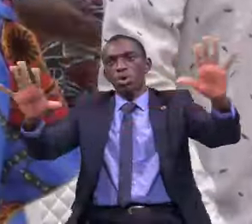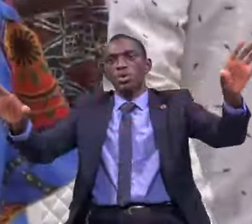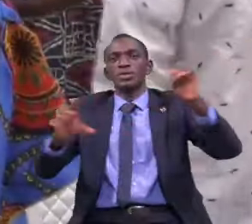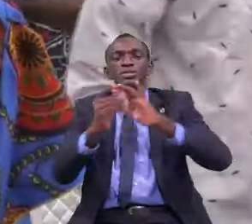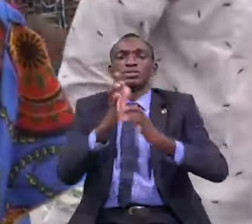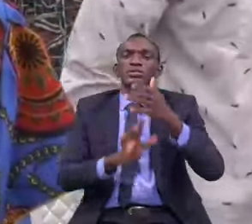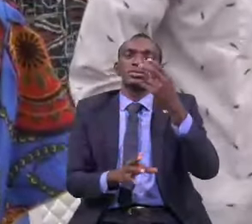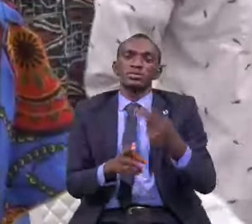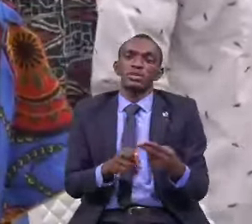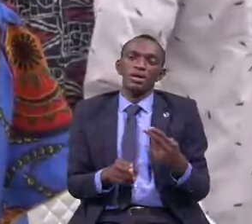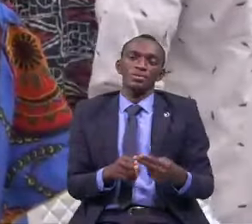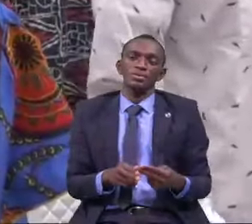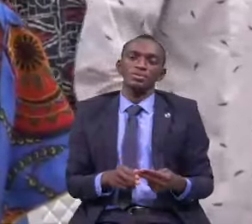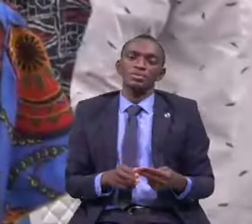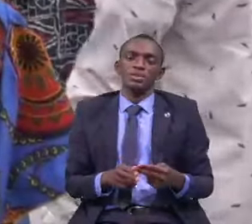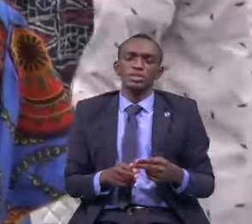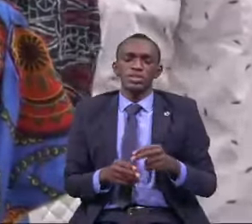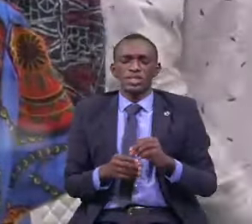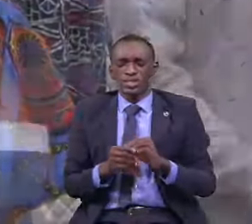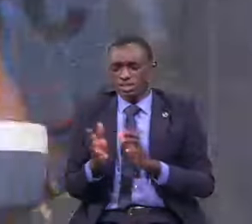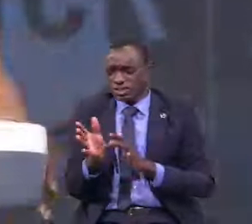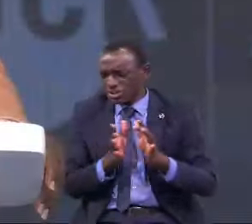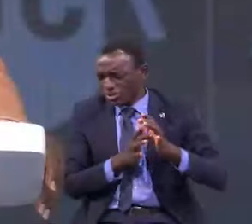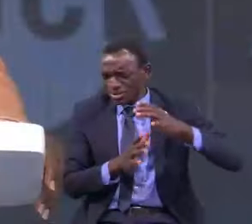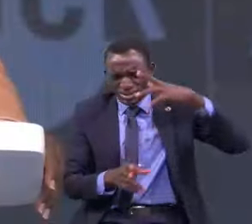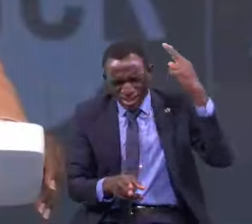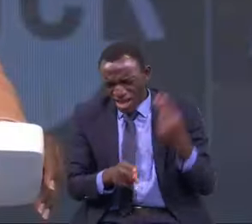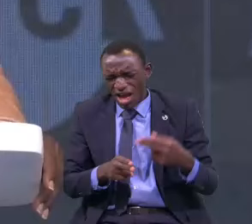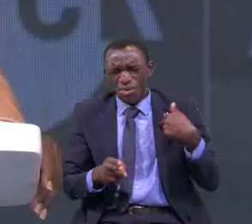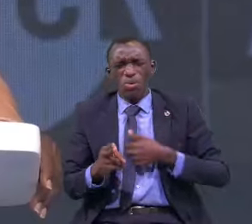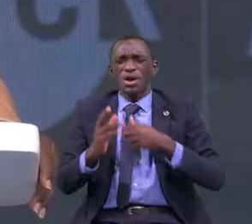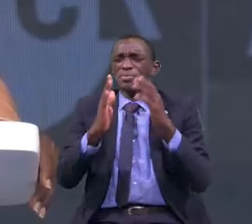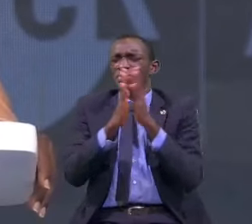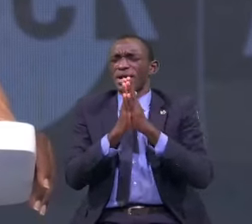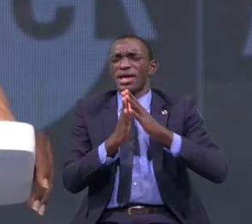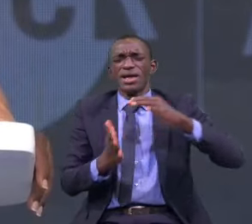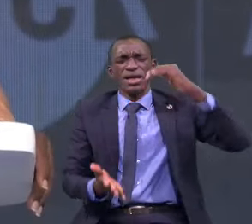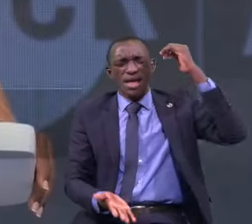glow. In Jesus' name we pray.